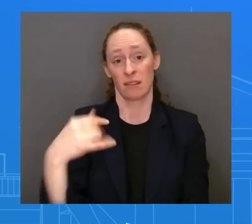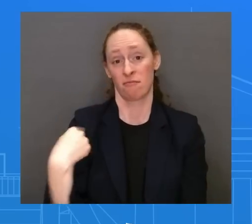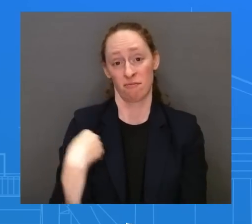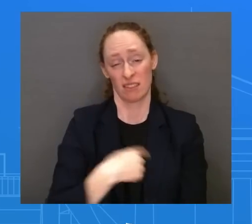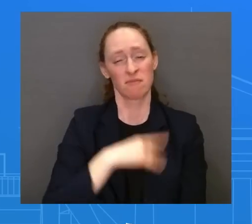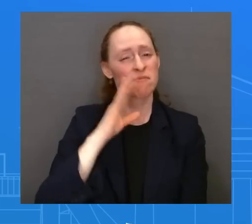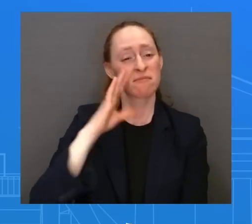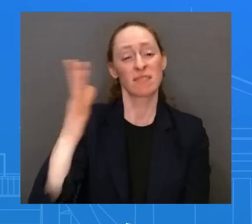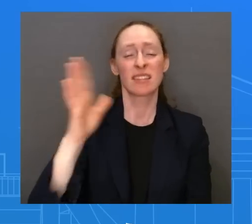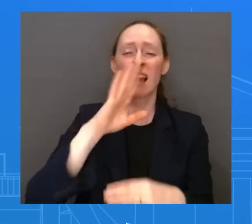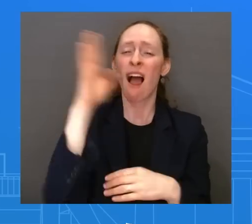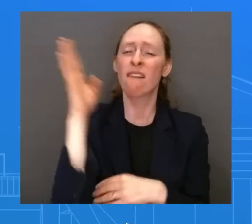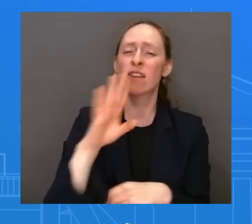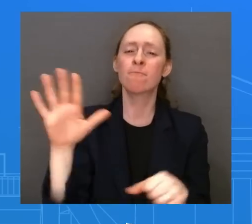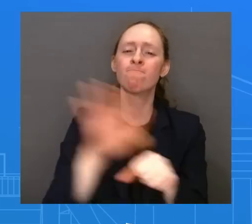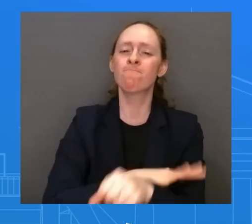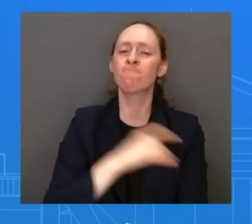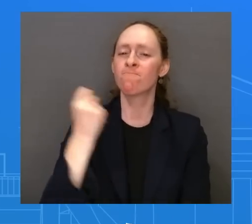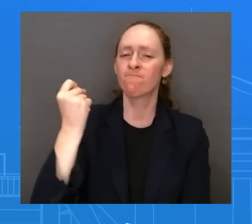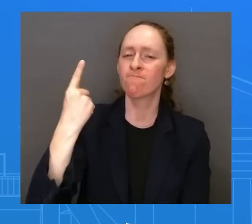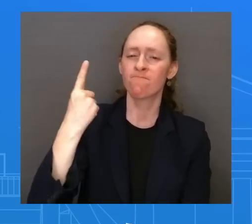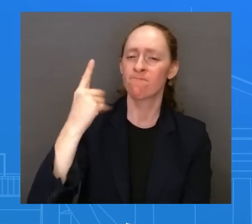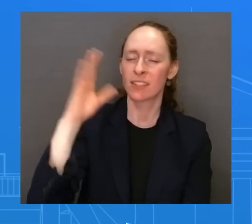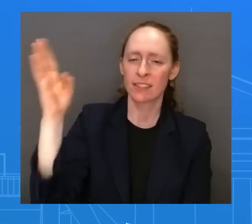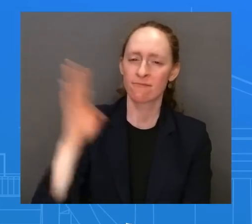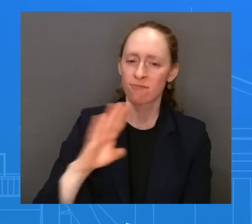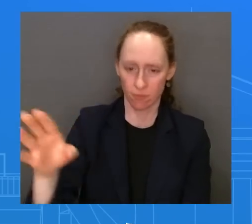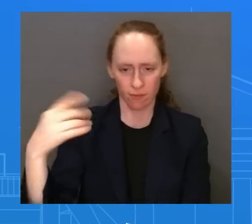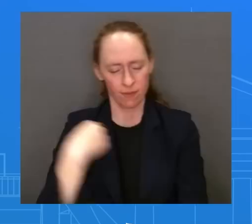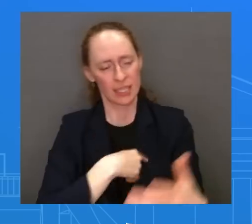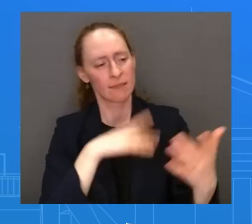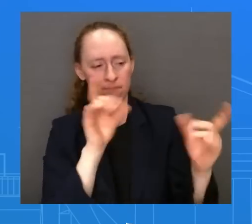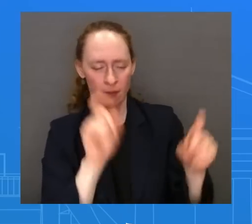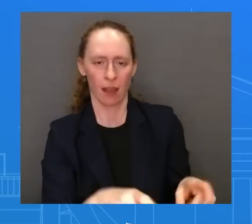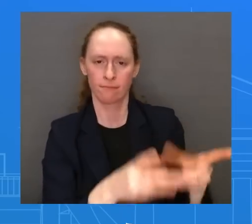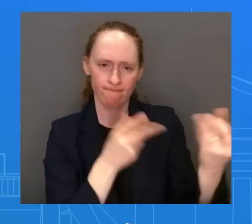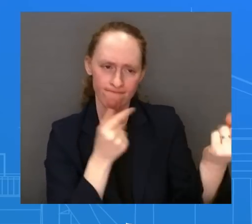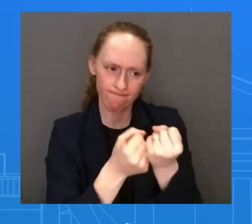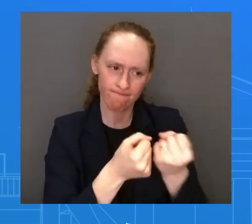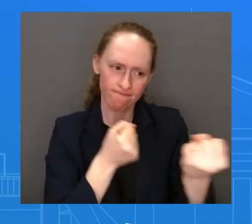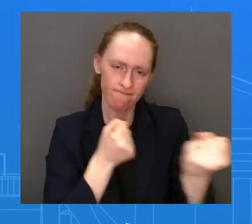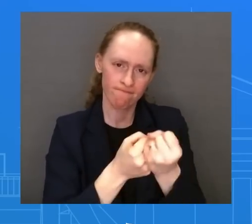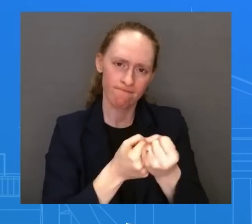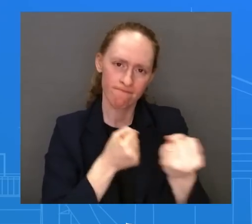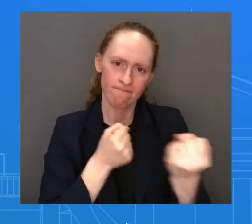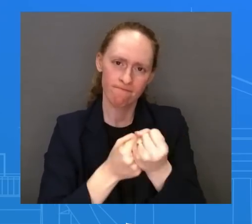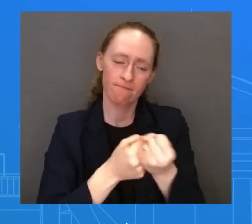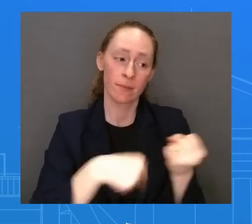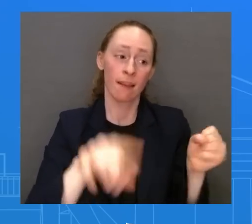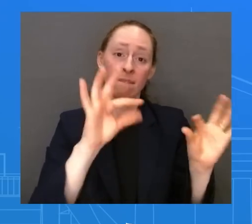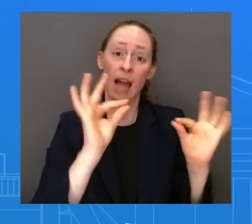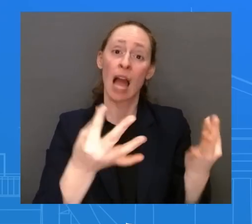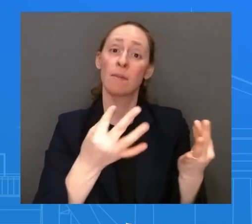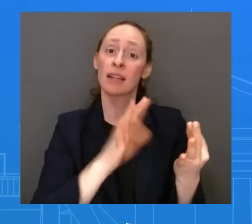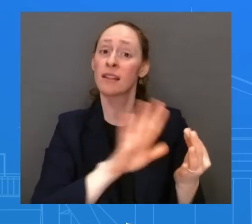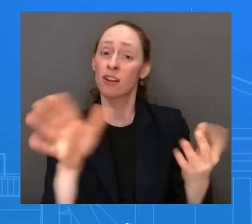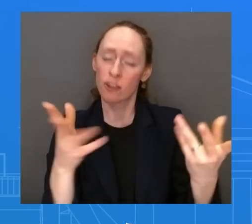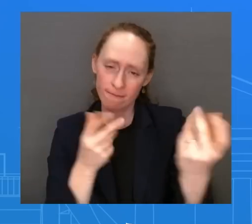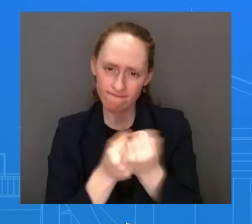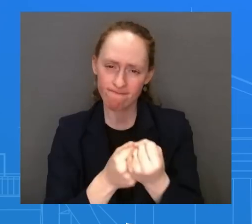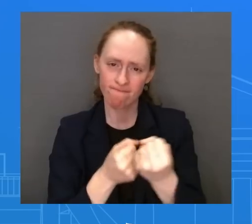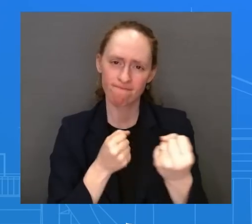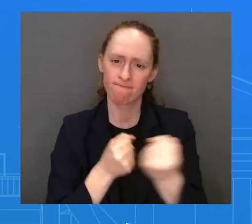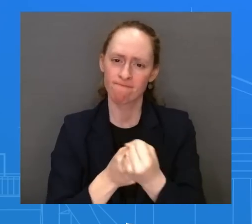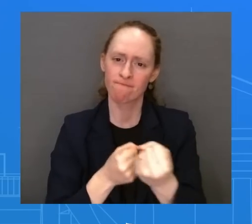they get the help and the support that they need we must make sure that their legacy is never forgotten they ended our nation's